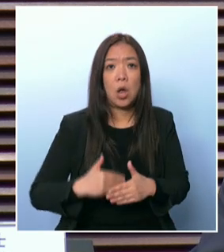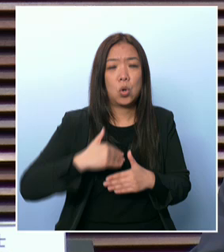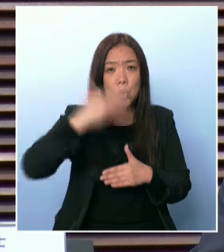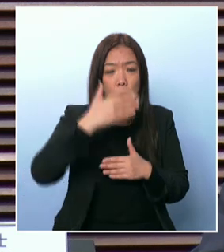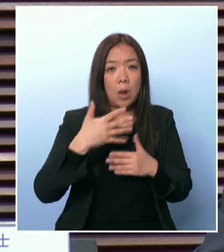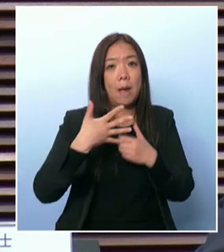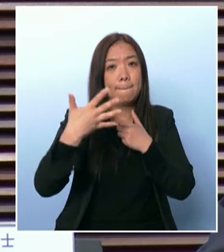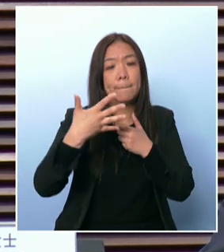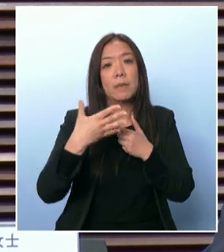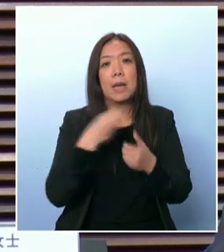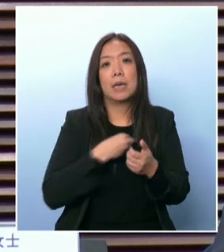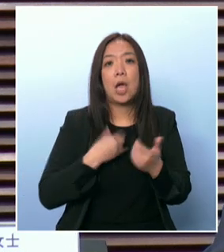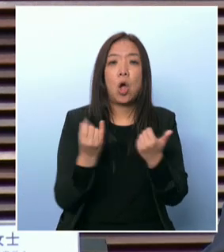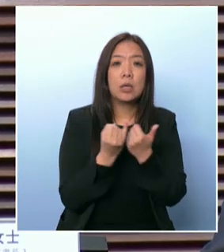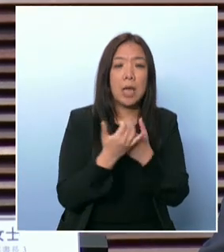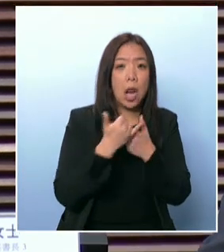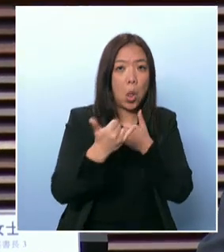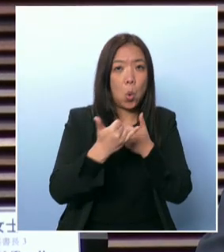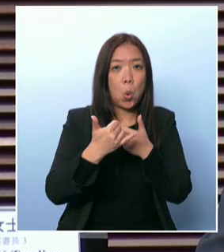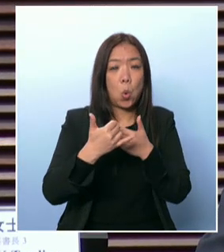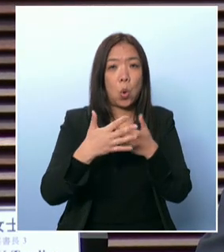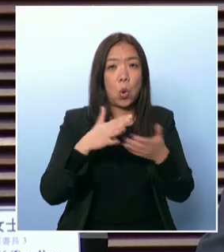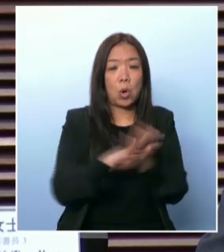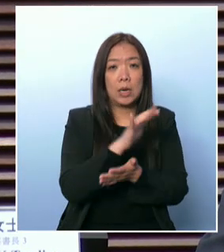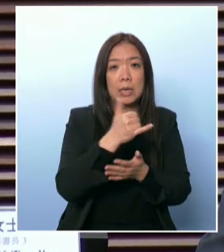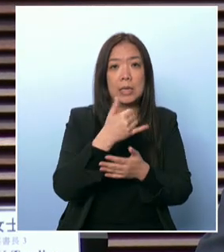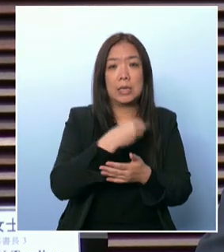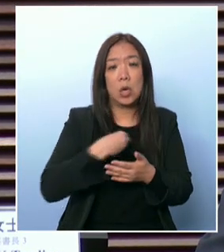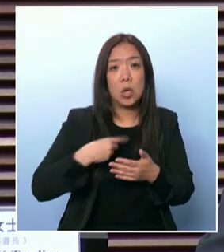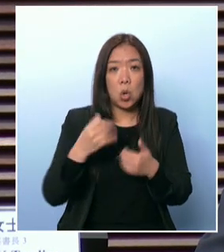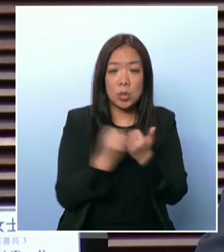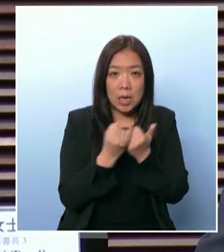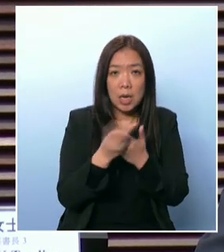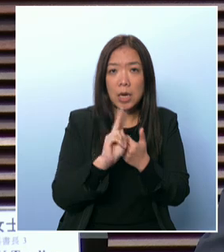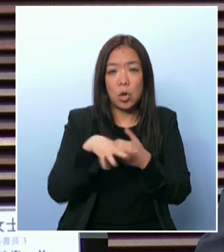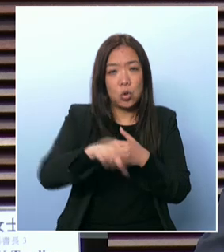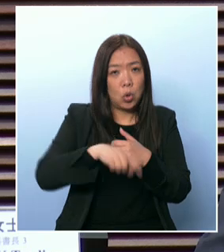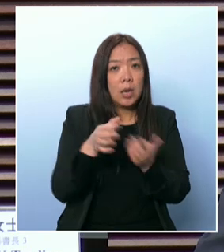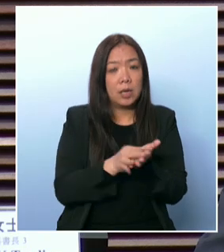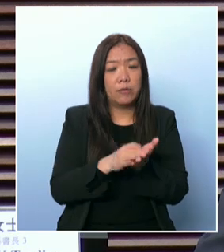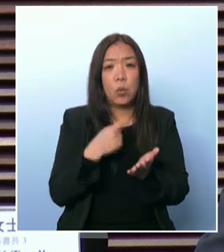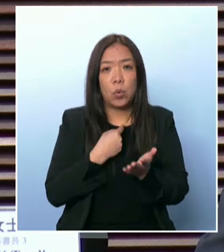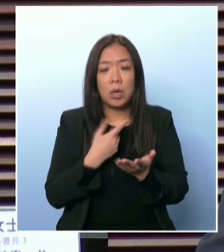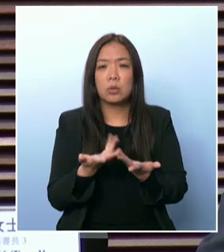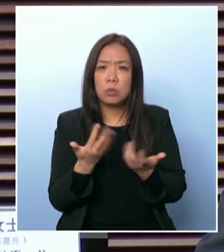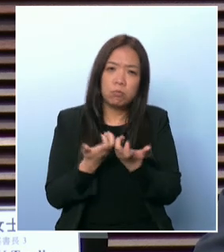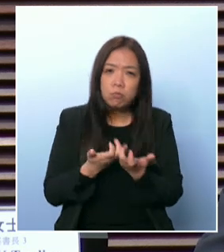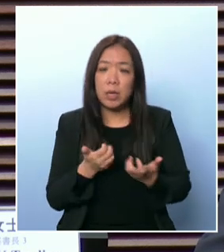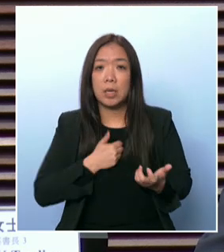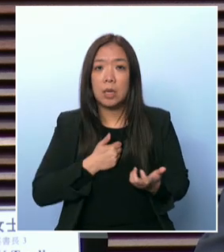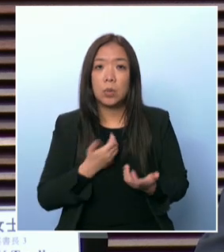needs. We think so. Now, only 5th and 6th year medical